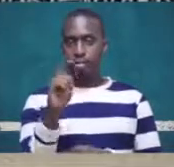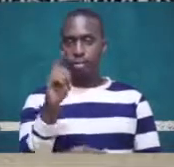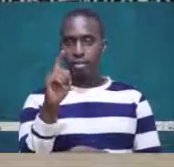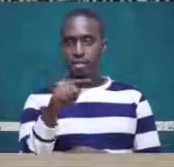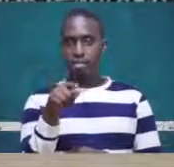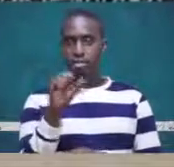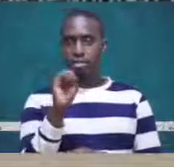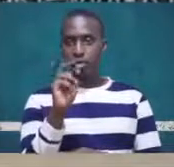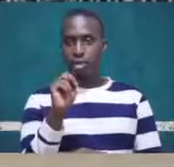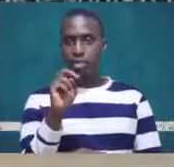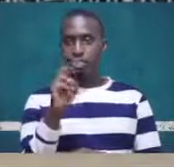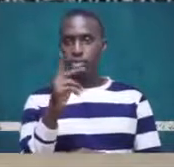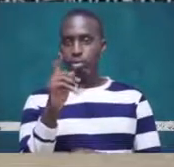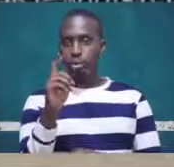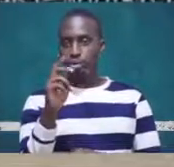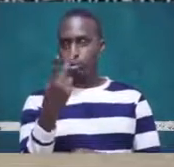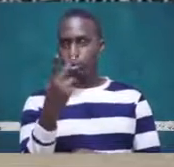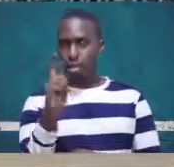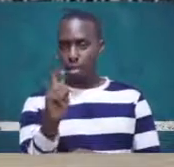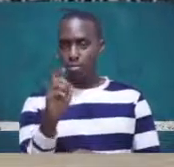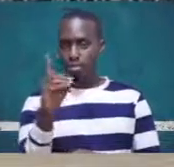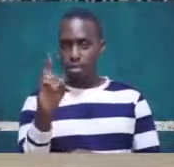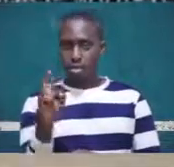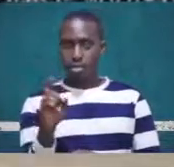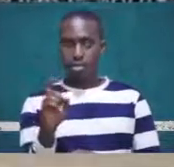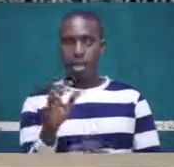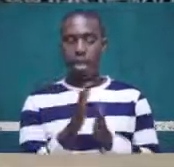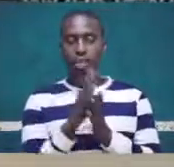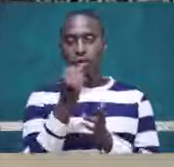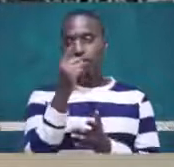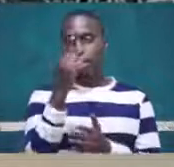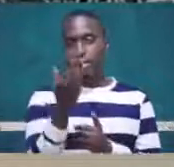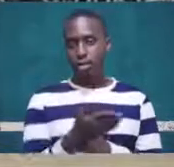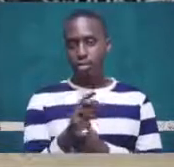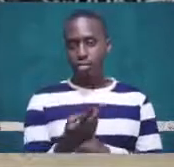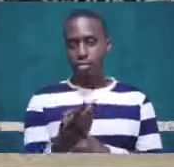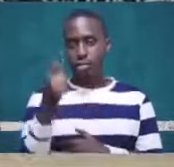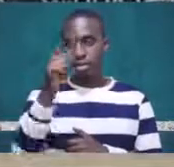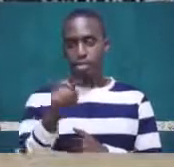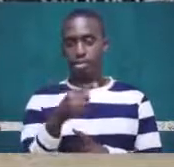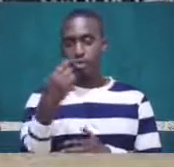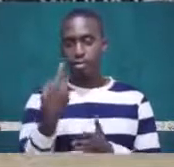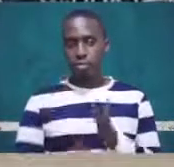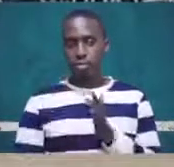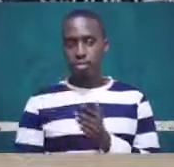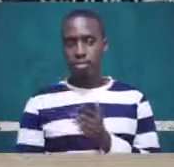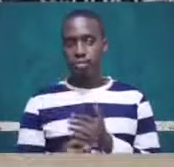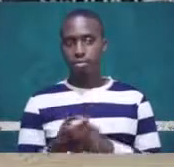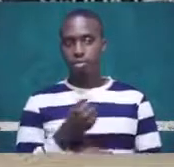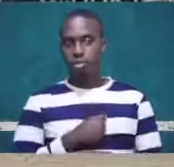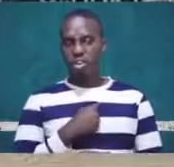sine 2x dx. And this is a half integral of what? Oh,